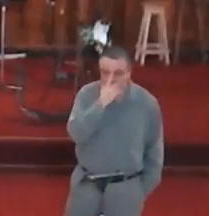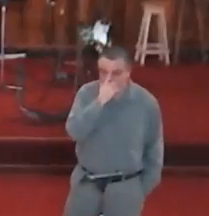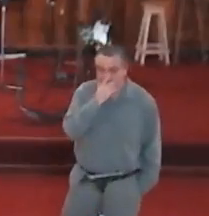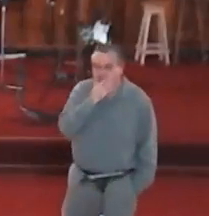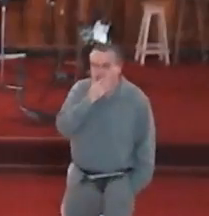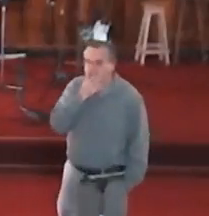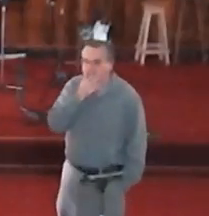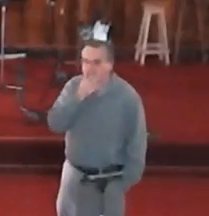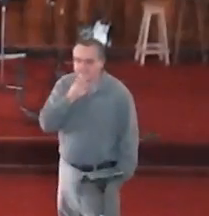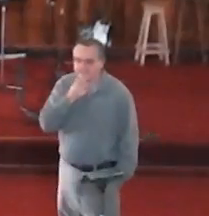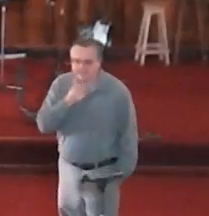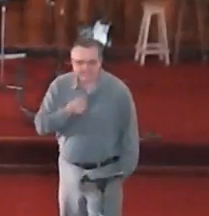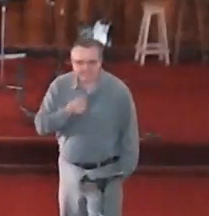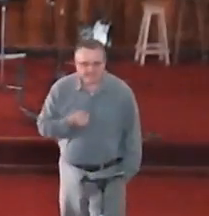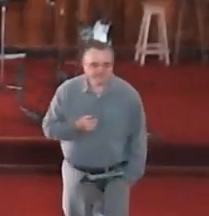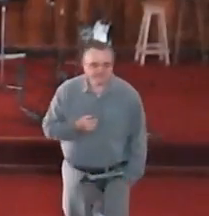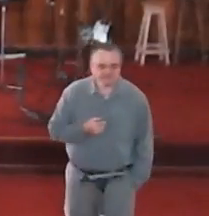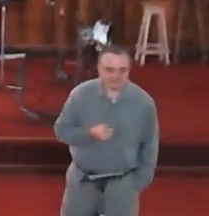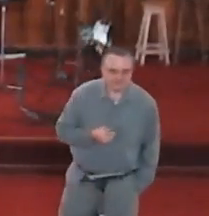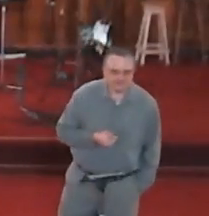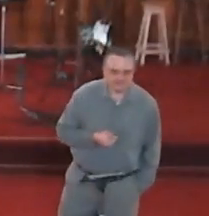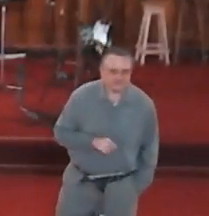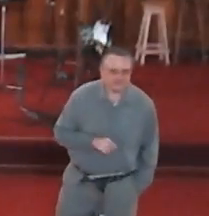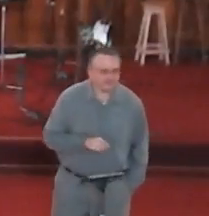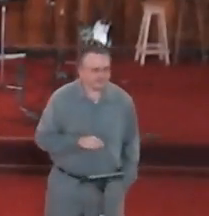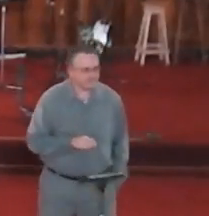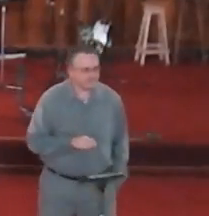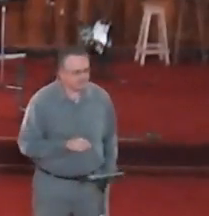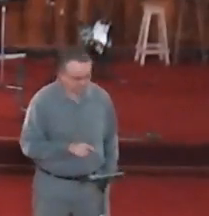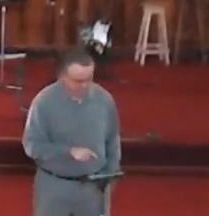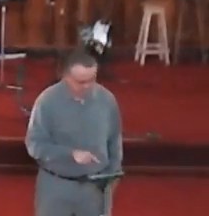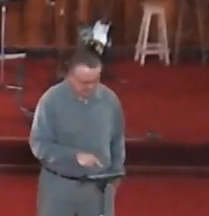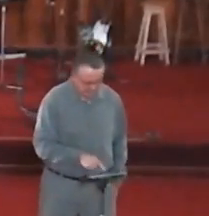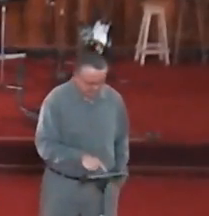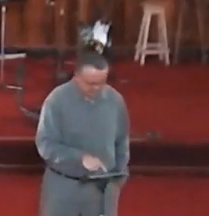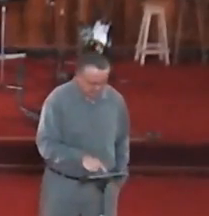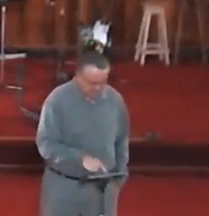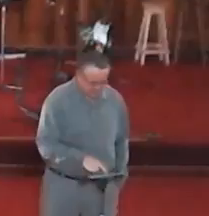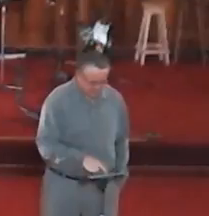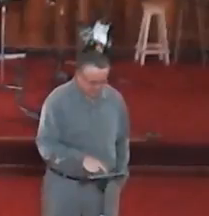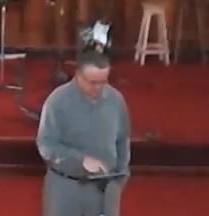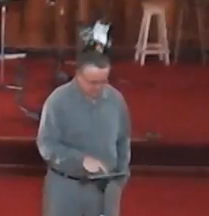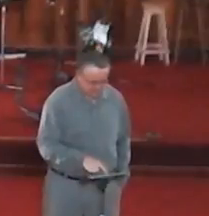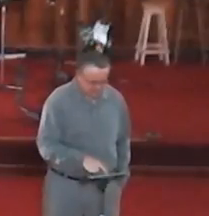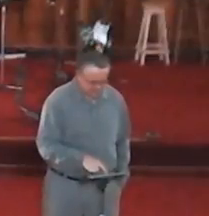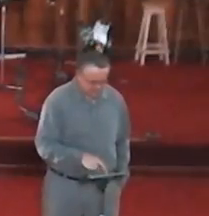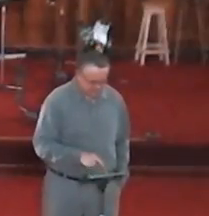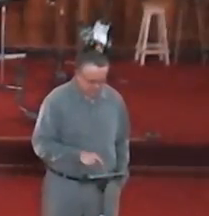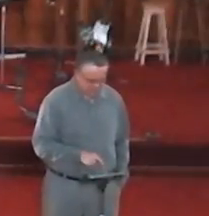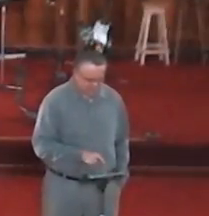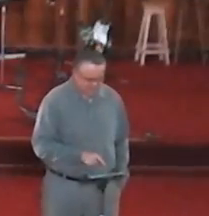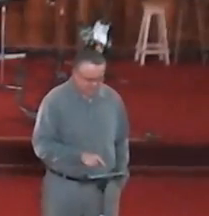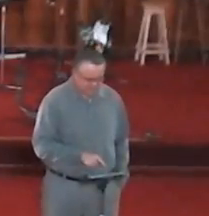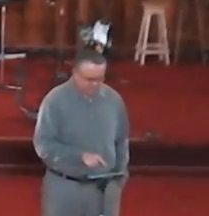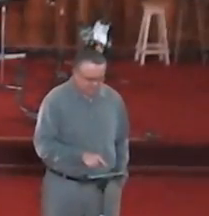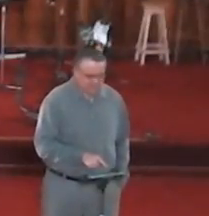that they parted company. Barnabas took Mark and sailed for Cyprus, but Paul chose Silas and left